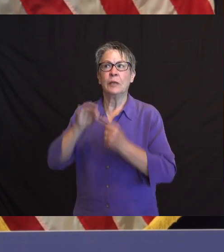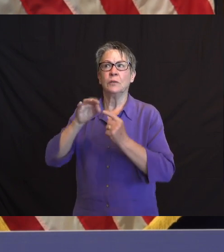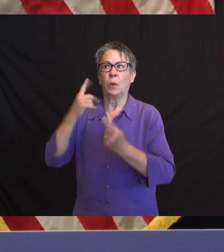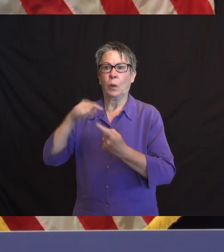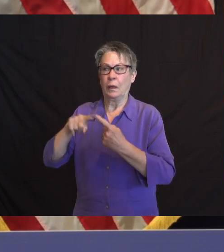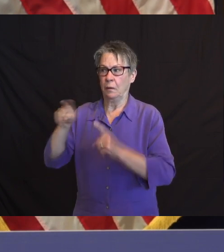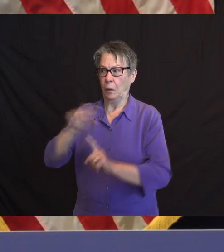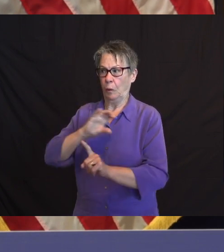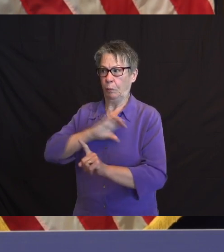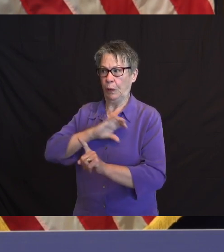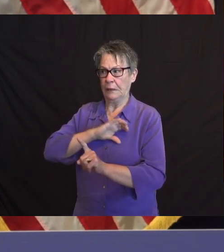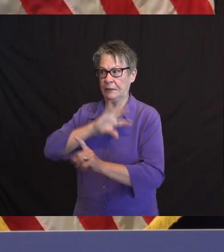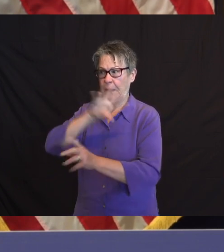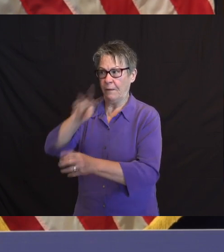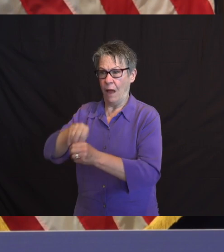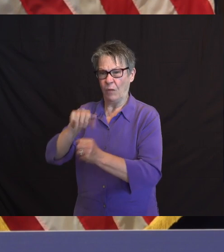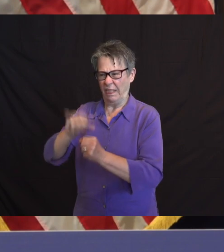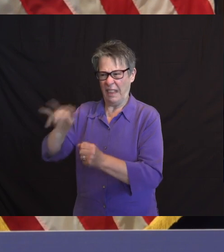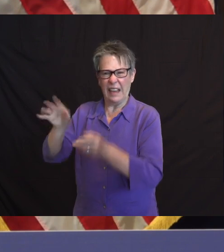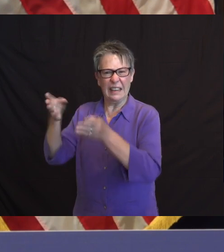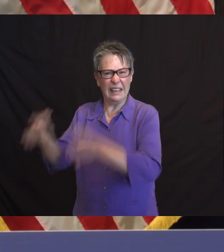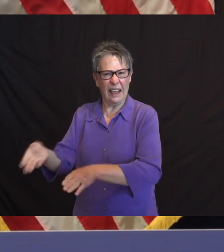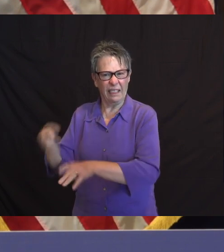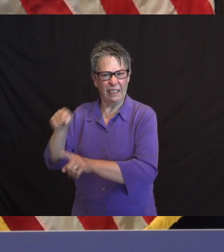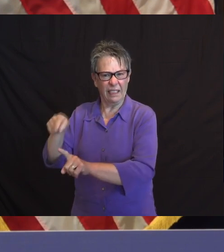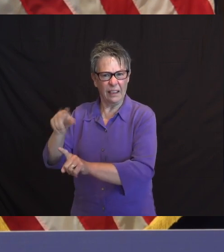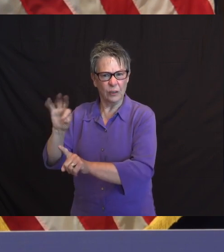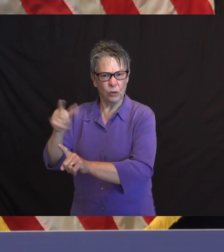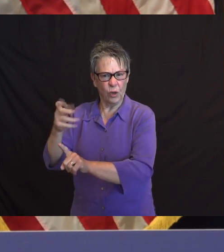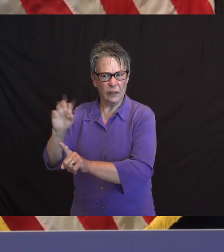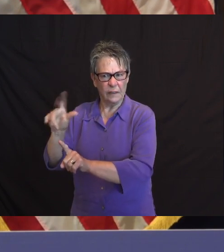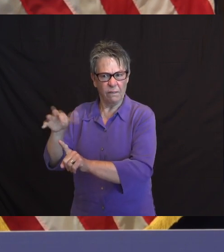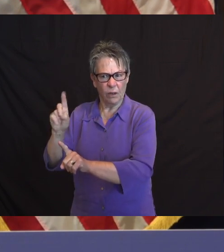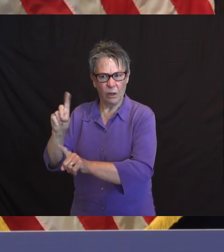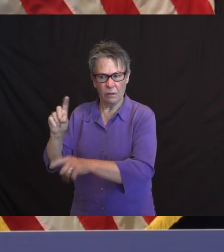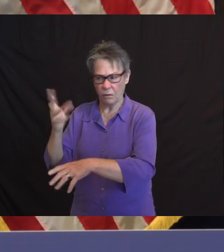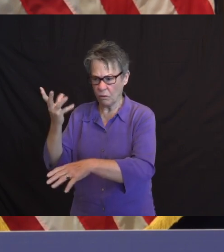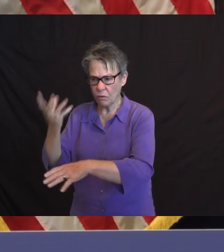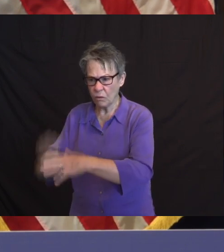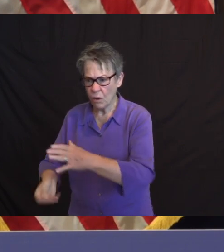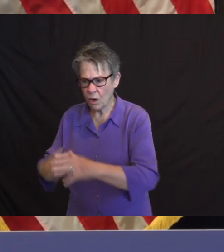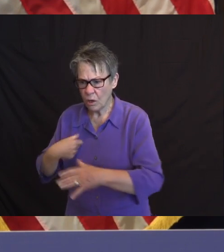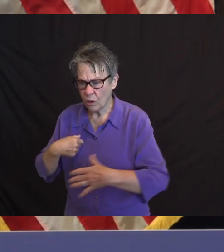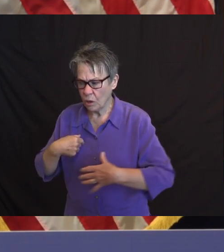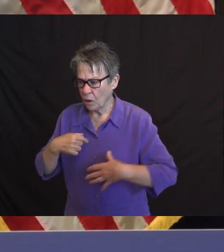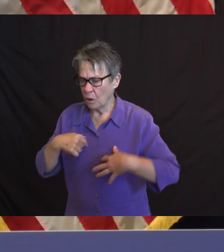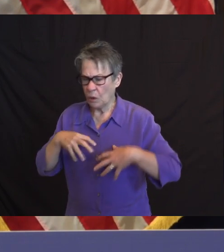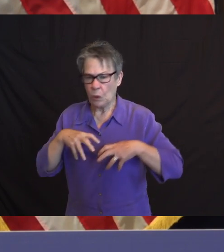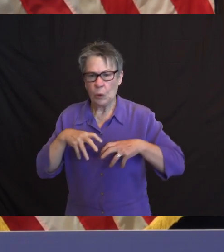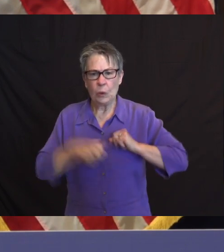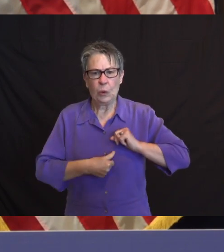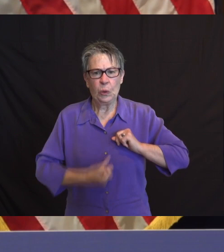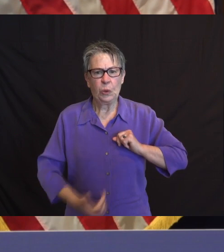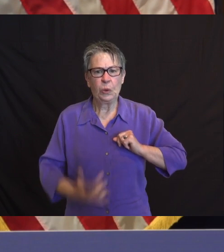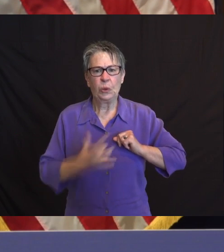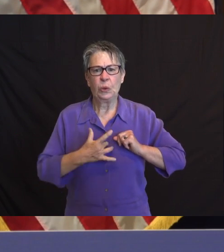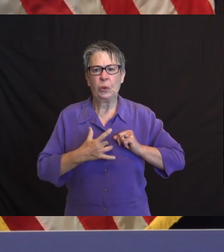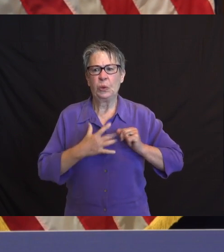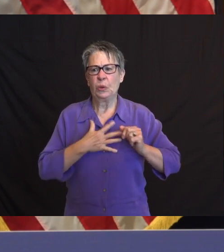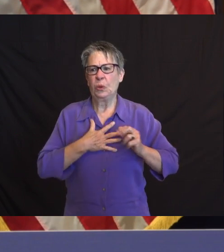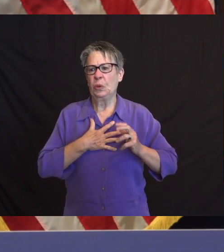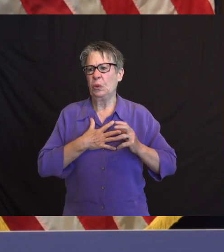is a loss to be mourned and grieved. This applies regardless of whether someone dies during a police